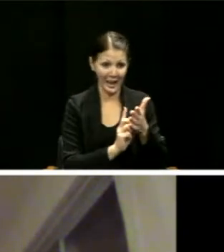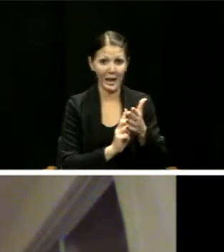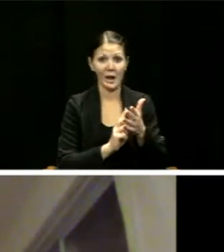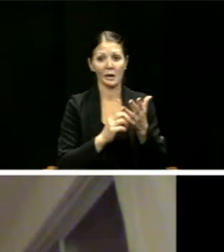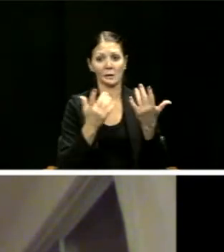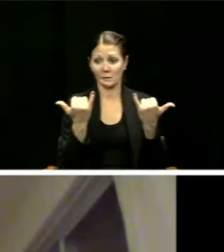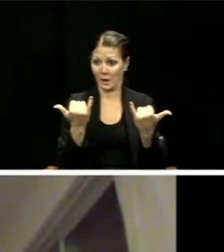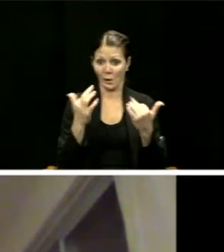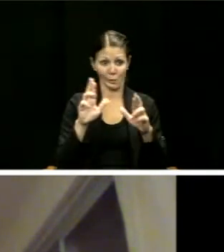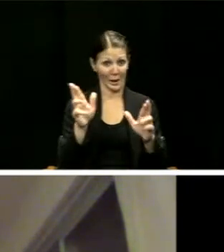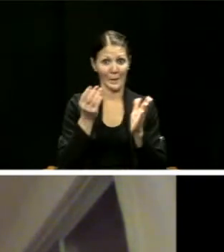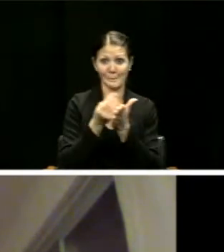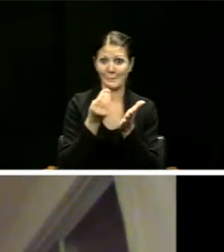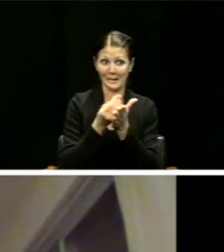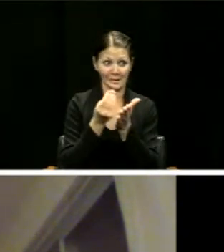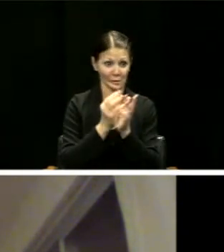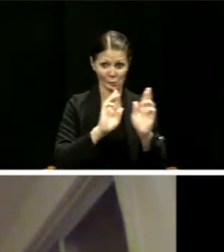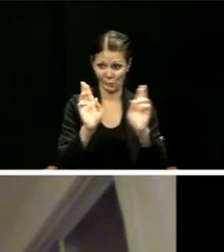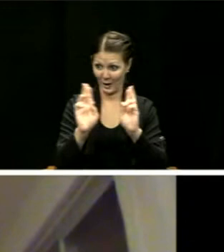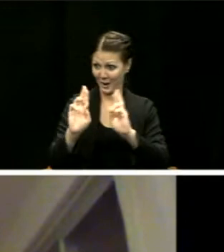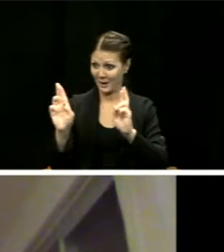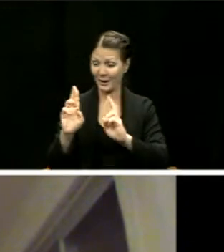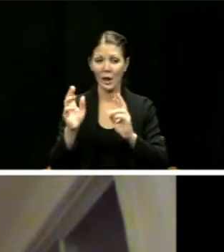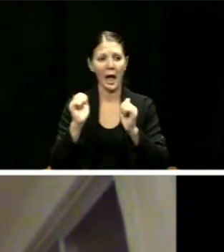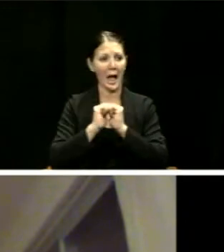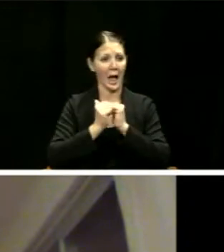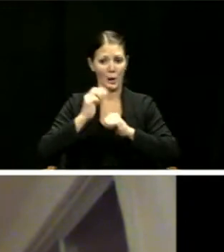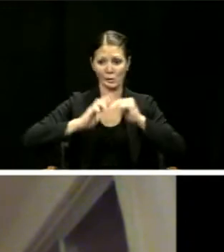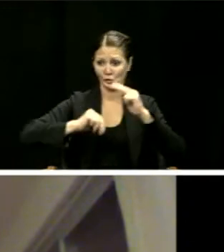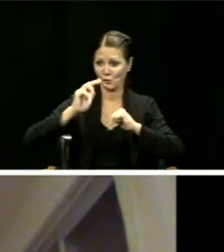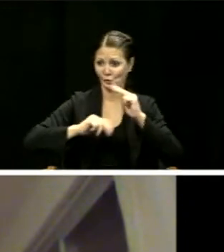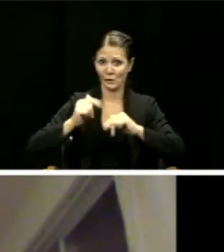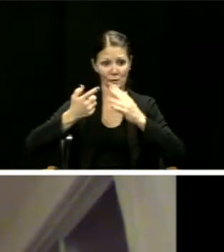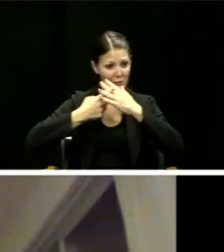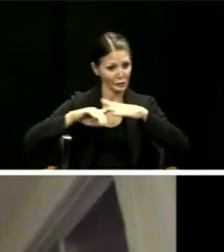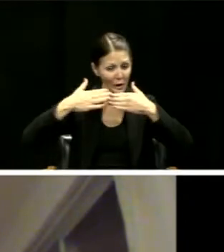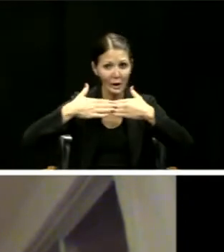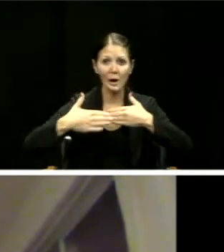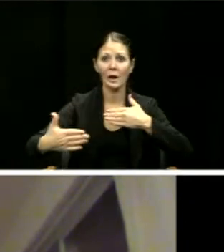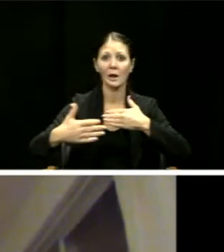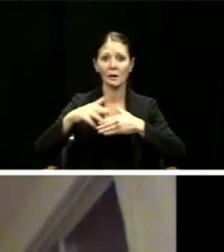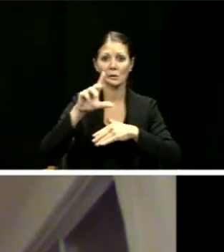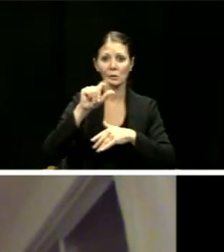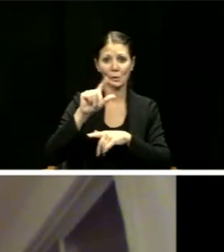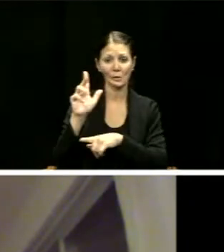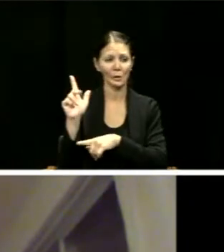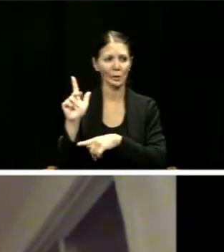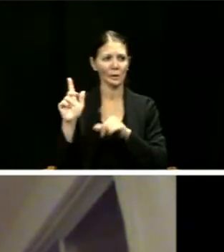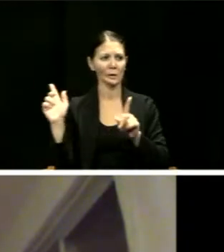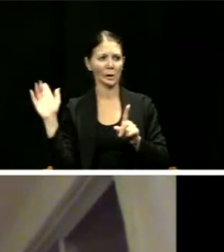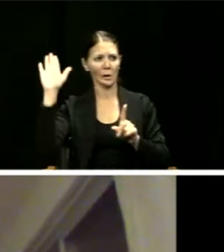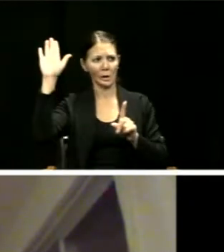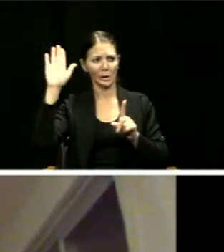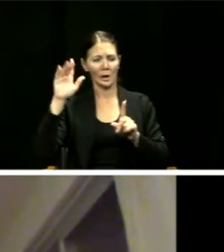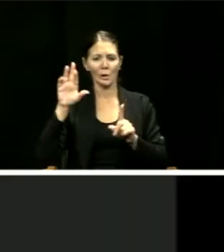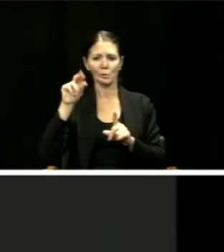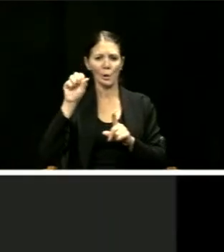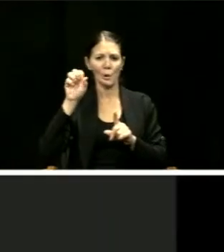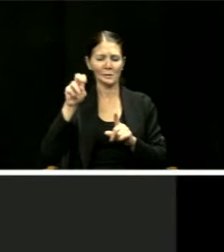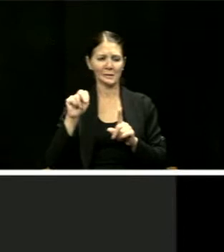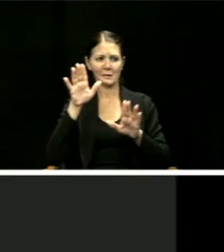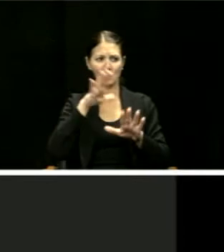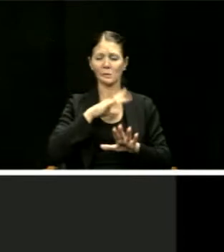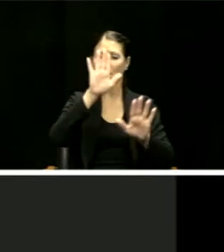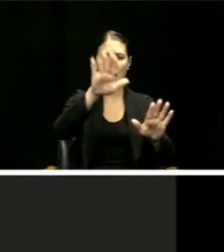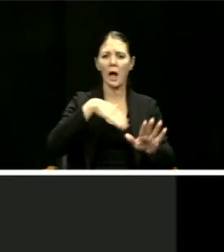up funding to do the construction as best they can starting in 2023. So And I'm not meaning to say that I